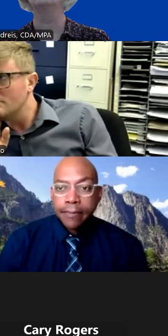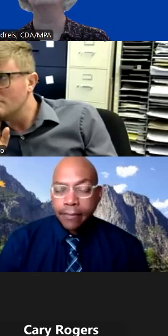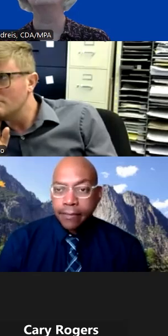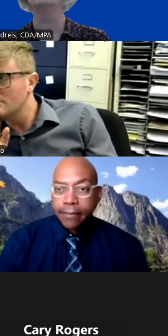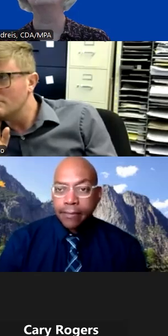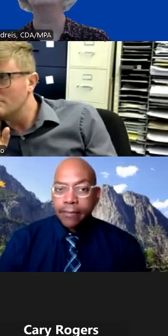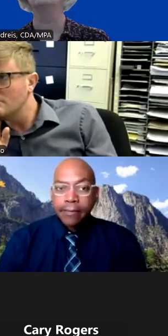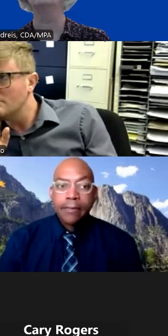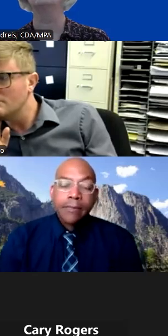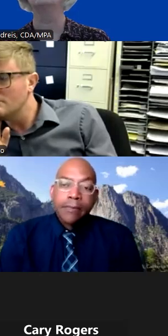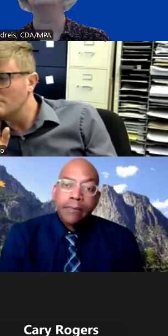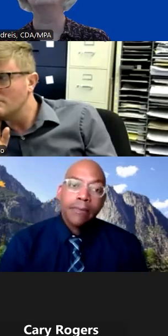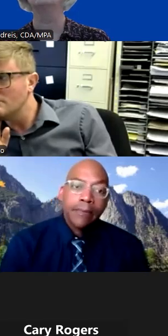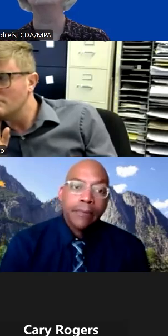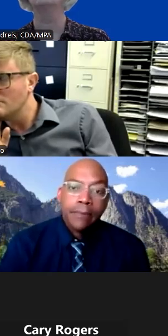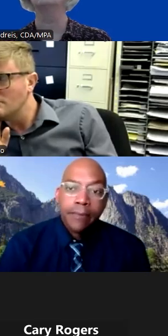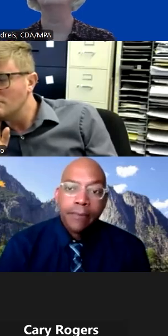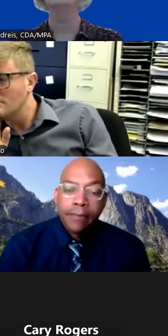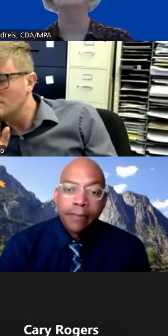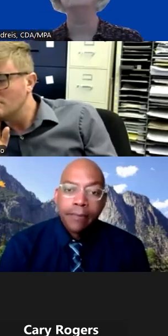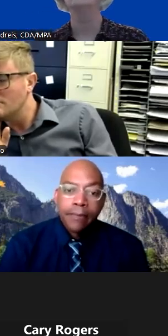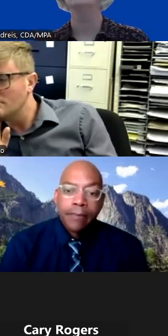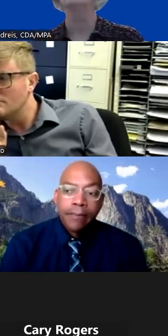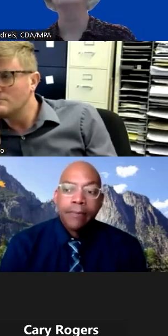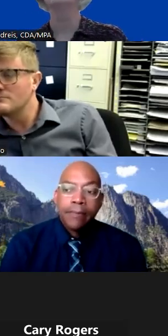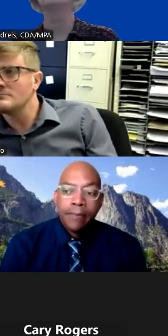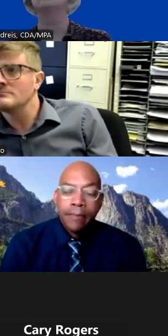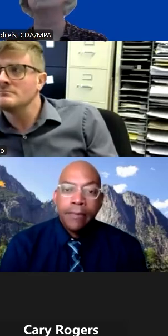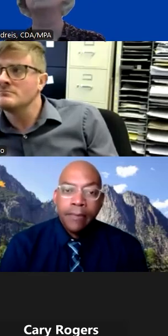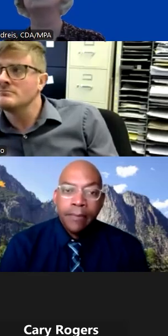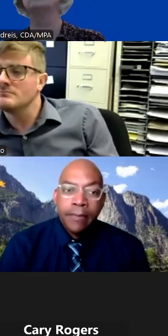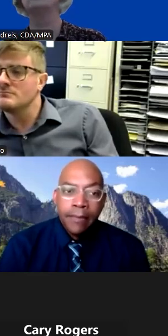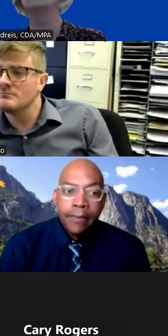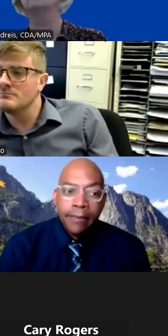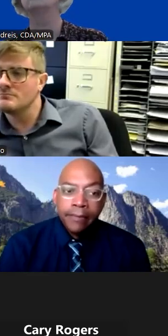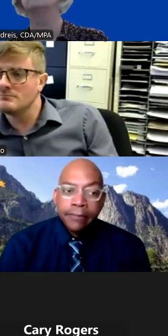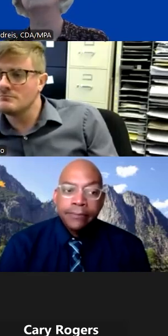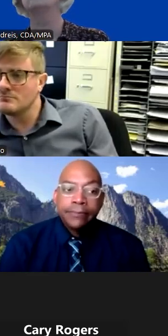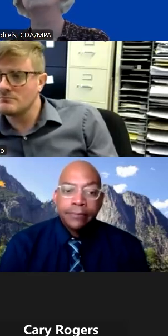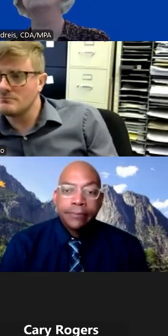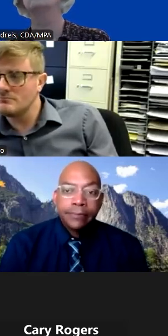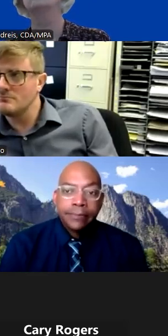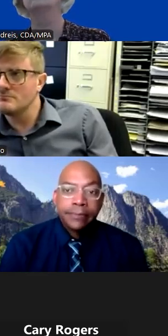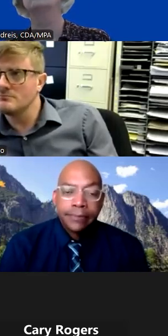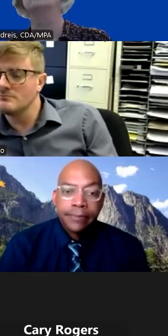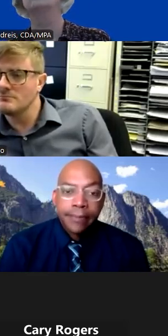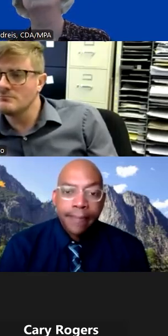for versus, services that may require some sort of eligibility review prior